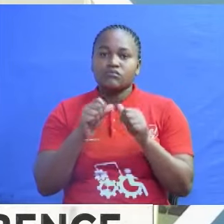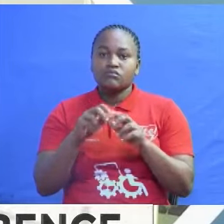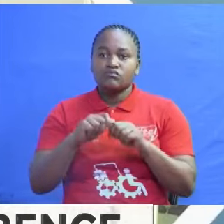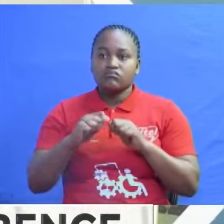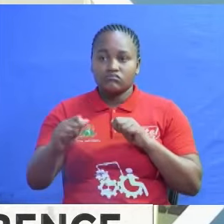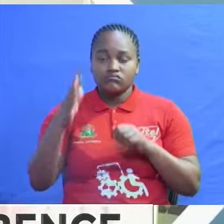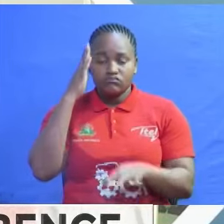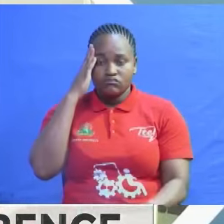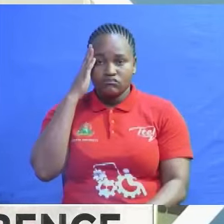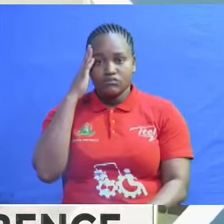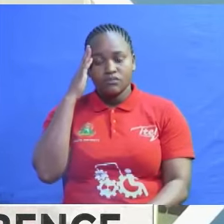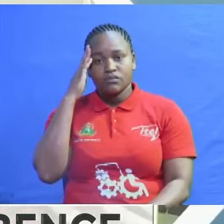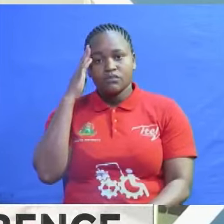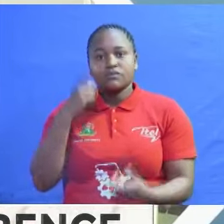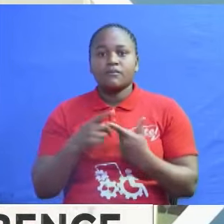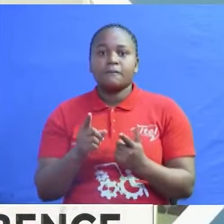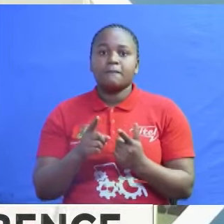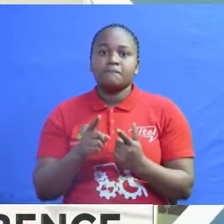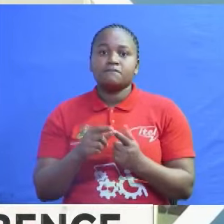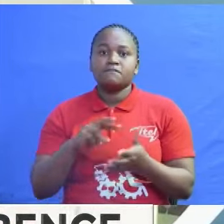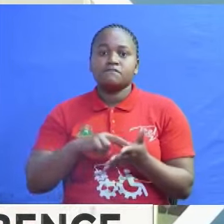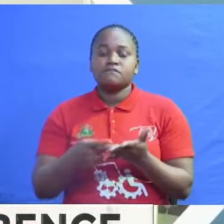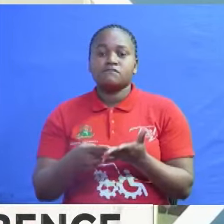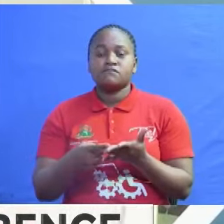education, but it means